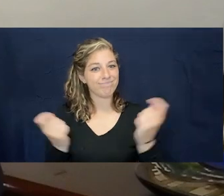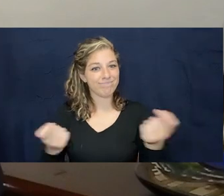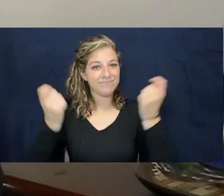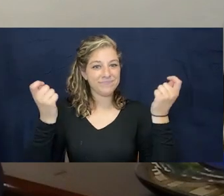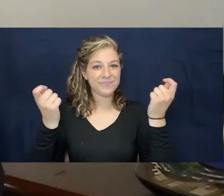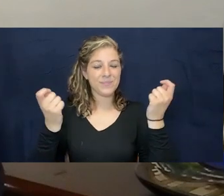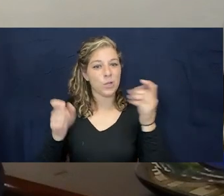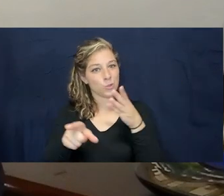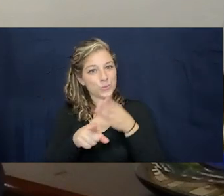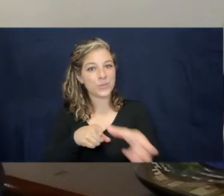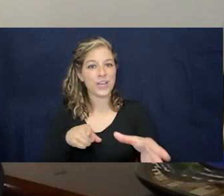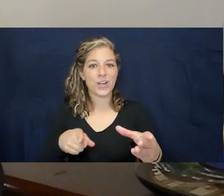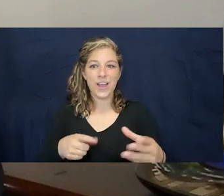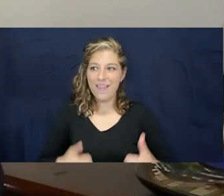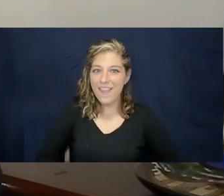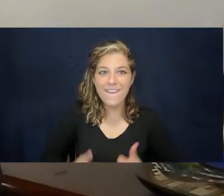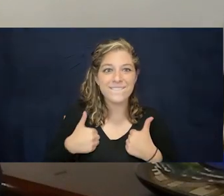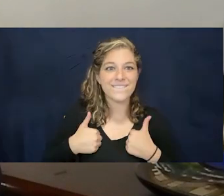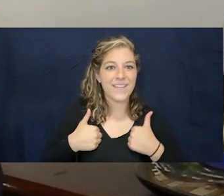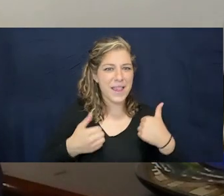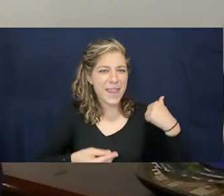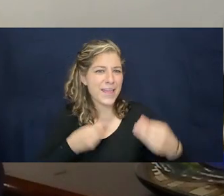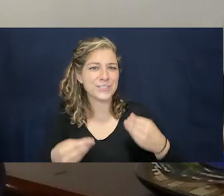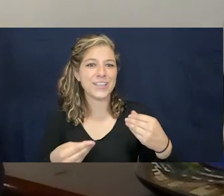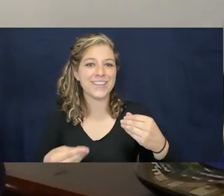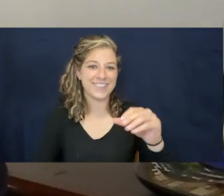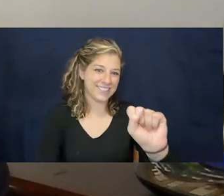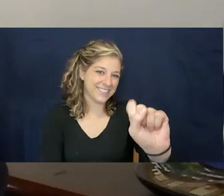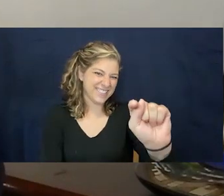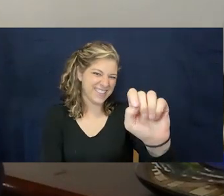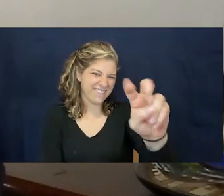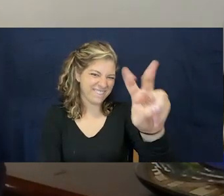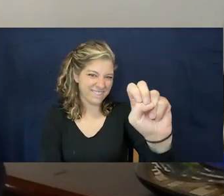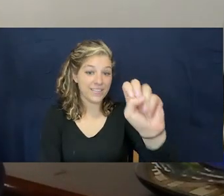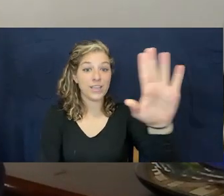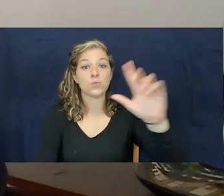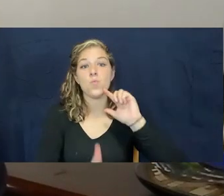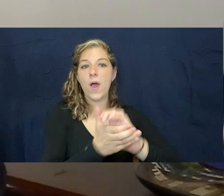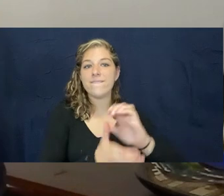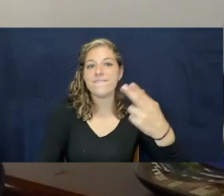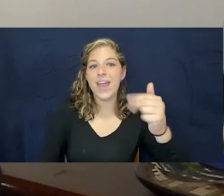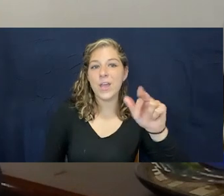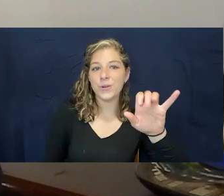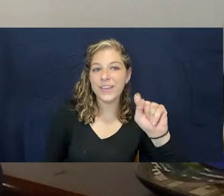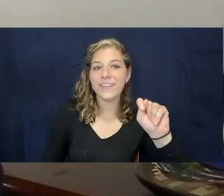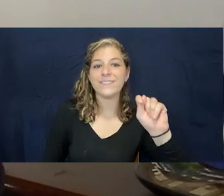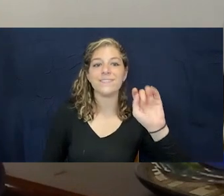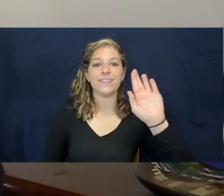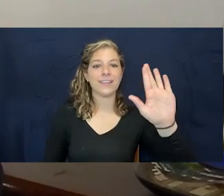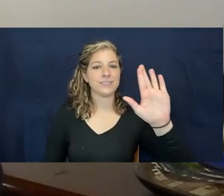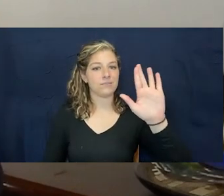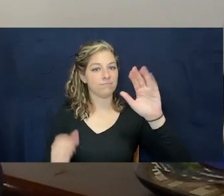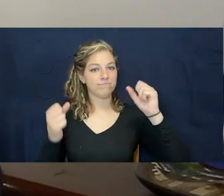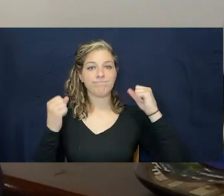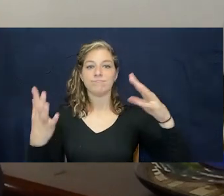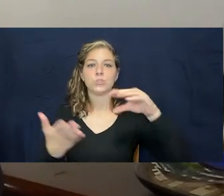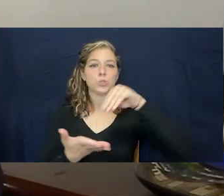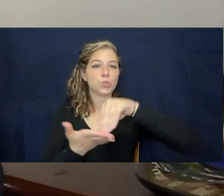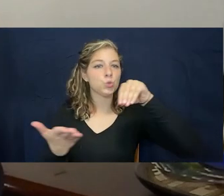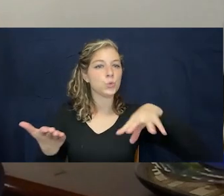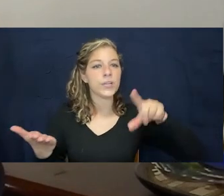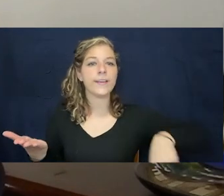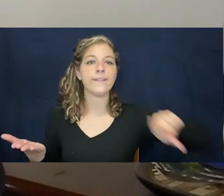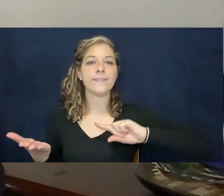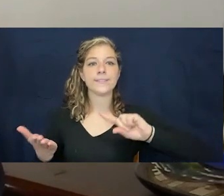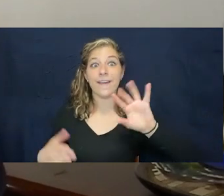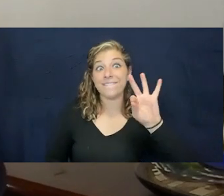able to join you all today in celebrating the career, the life, the legend, Steve Perlman, his wife Harriet,